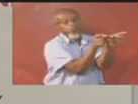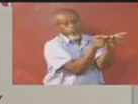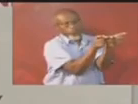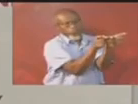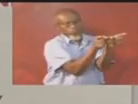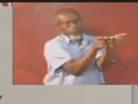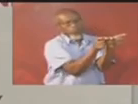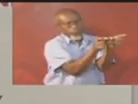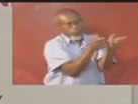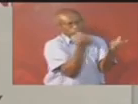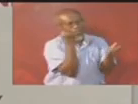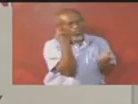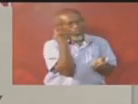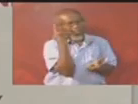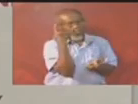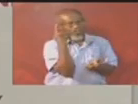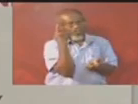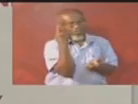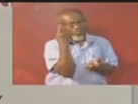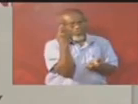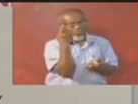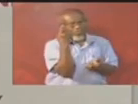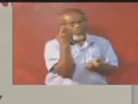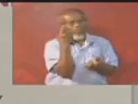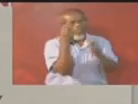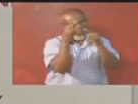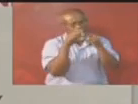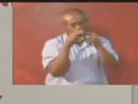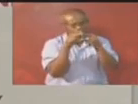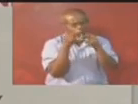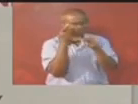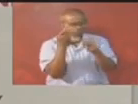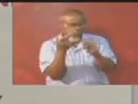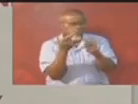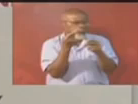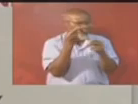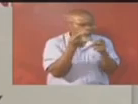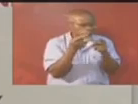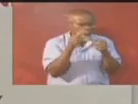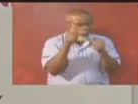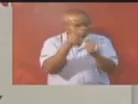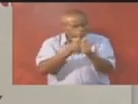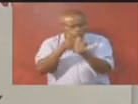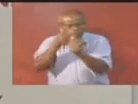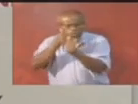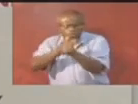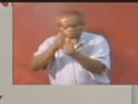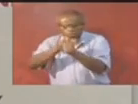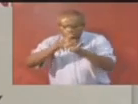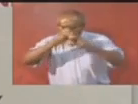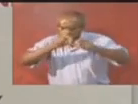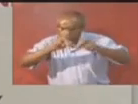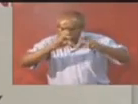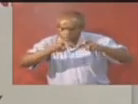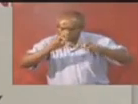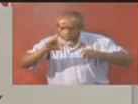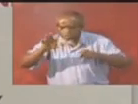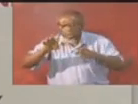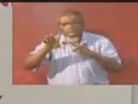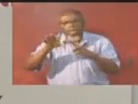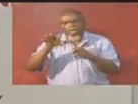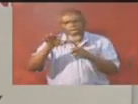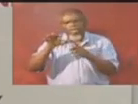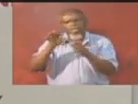everyone, but a case-by-case assessment, where necessary, can be done. But the importance of those guidelines